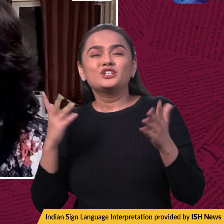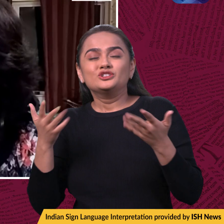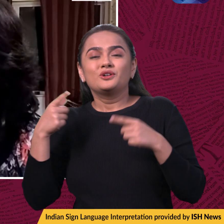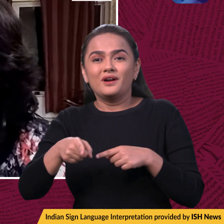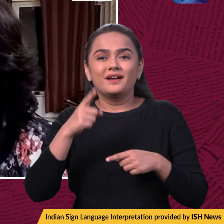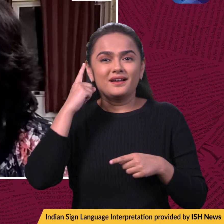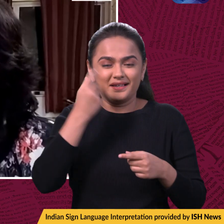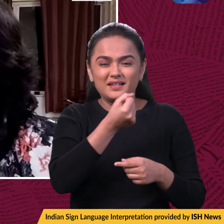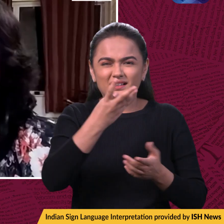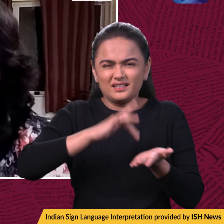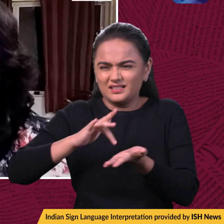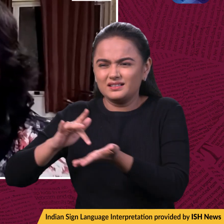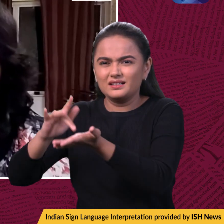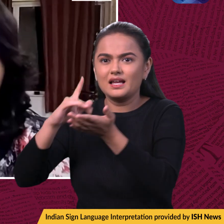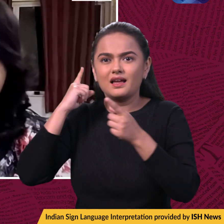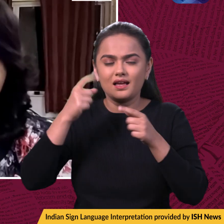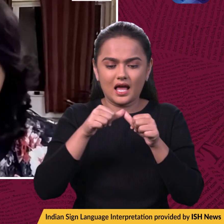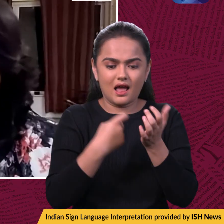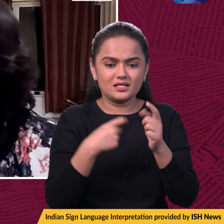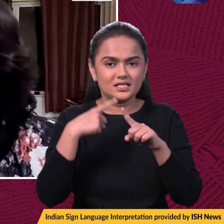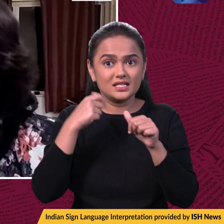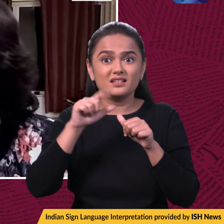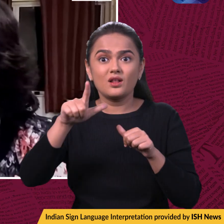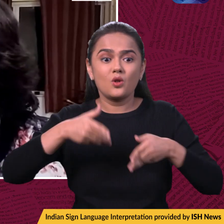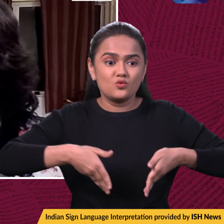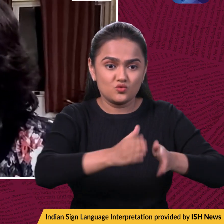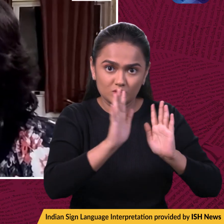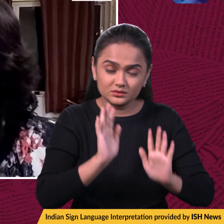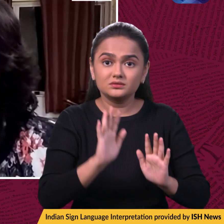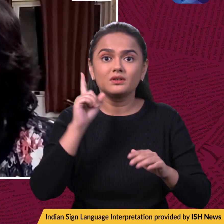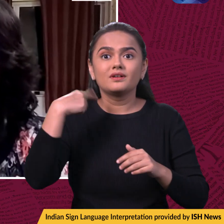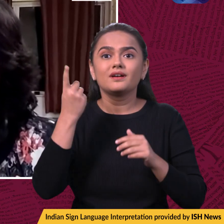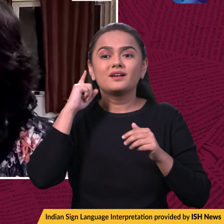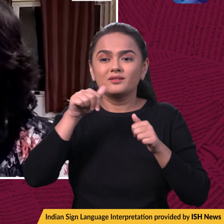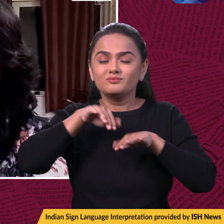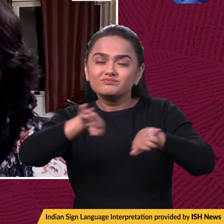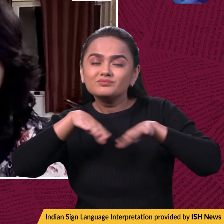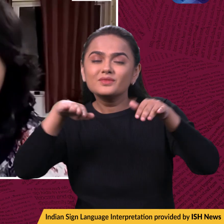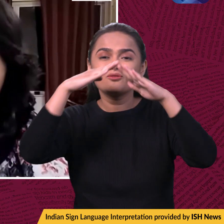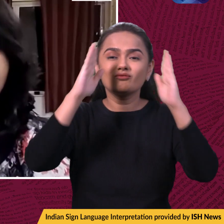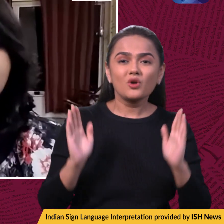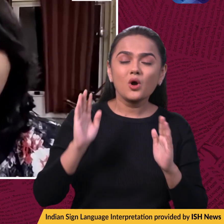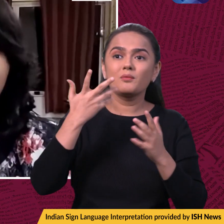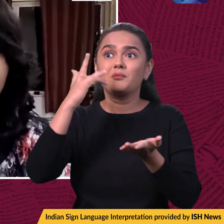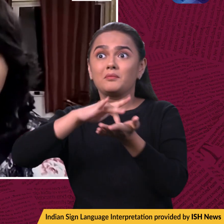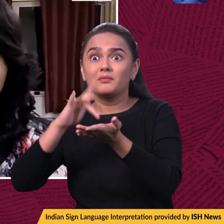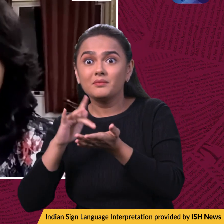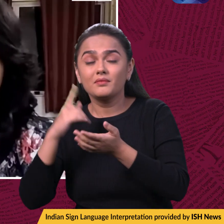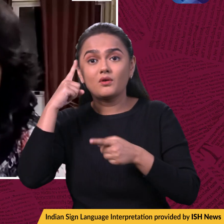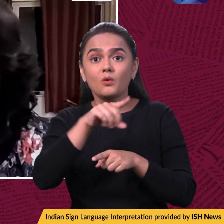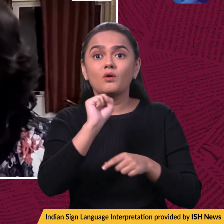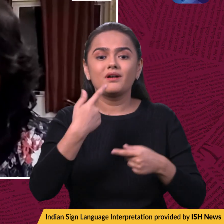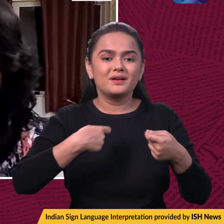not be allowed in a number of arterial roads as well. Resorts, farmhouses, clubs and convention centers cannot